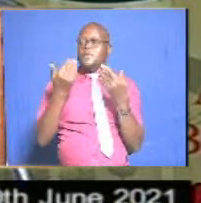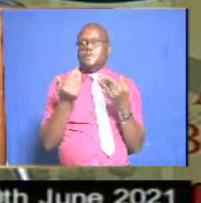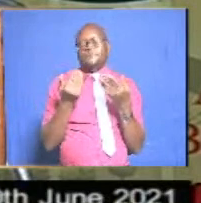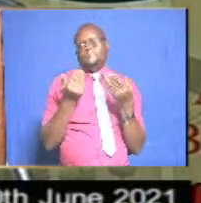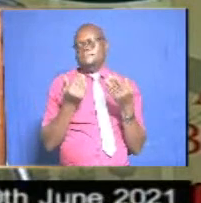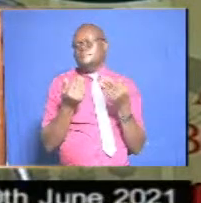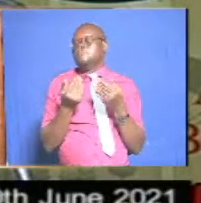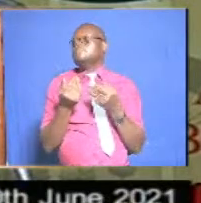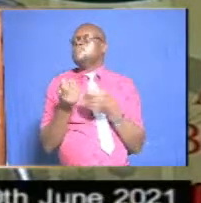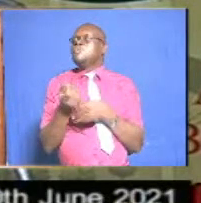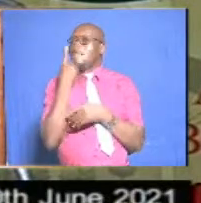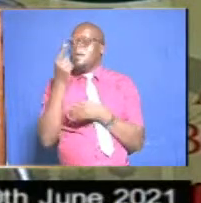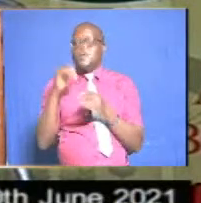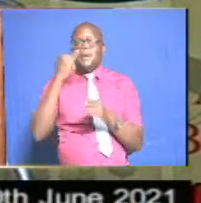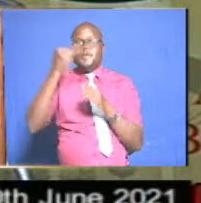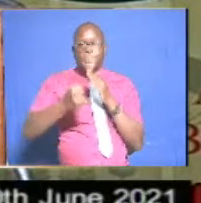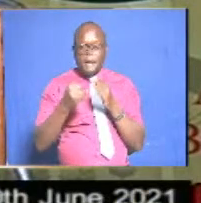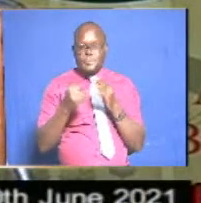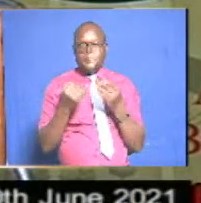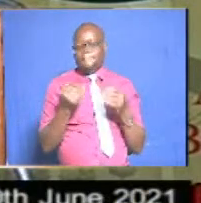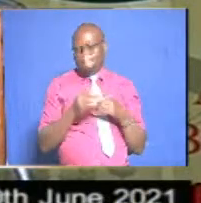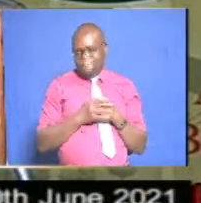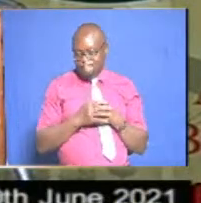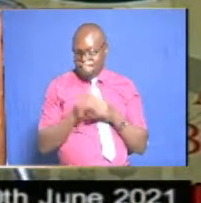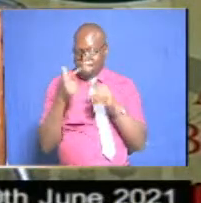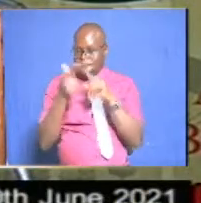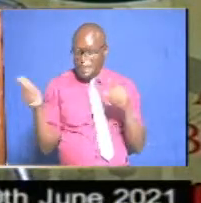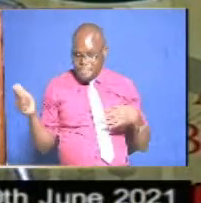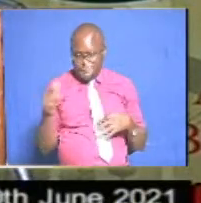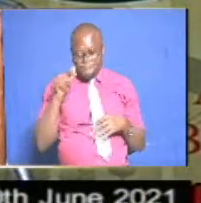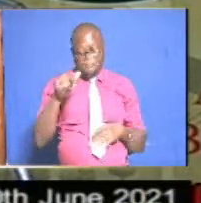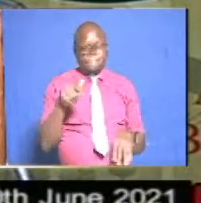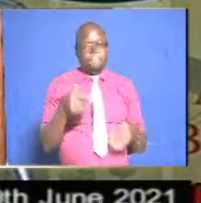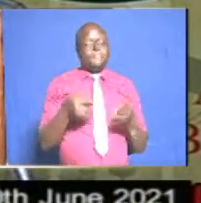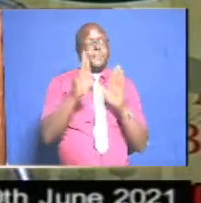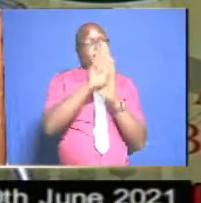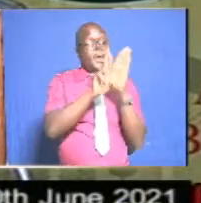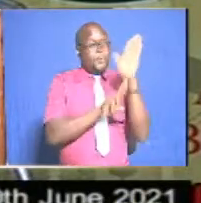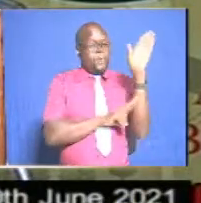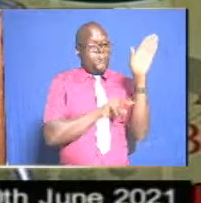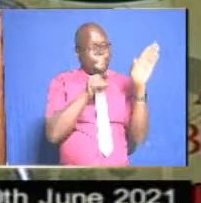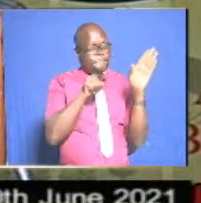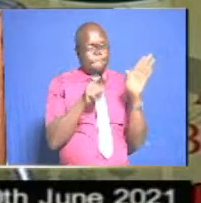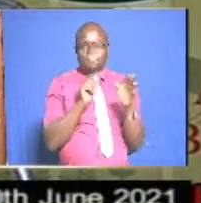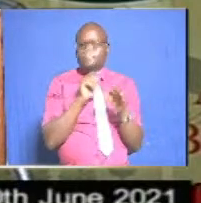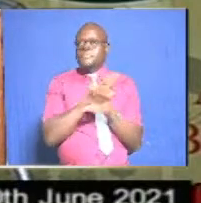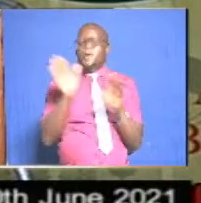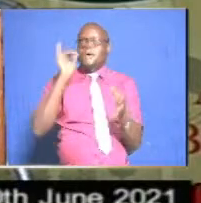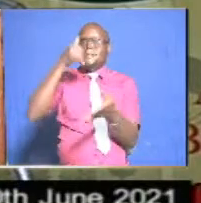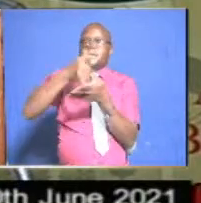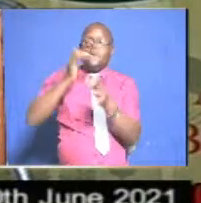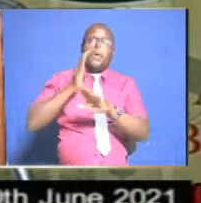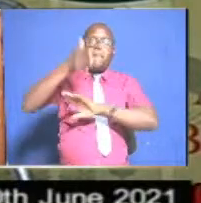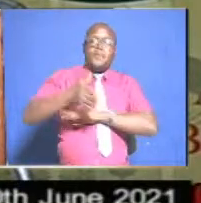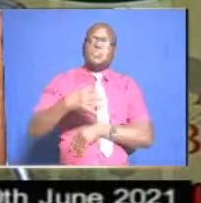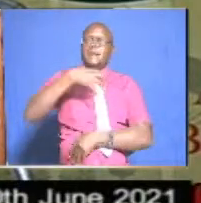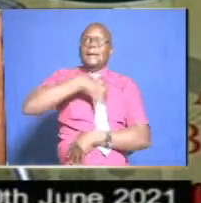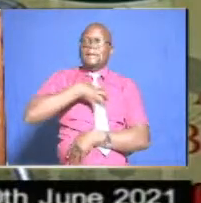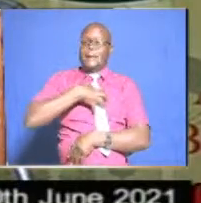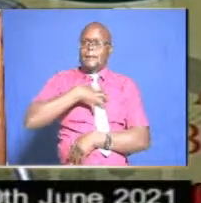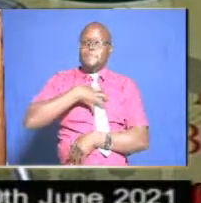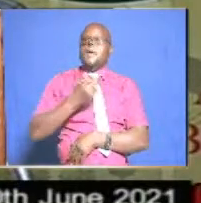it to a medical insurance provider. However, the existing regulations exclude post-retirement medical